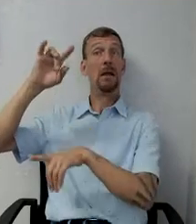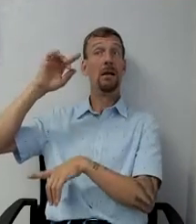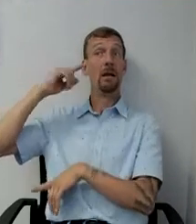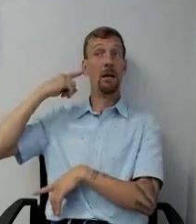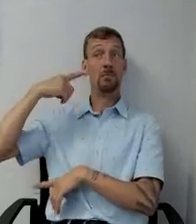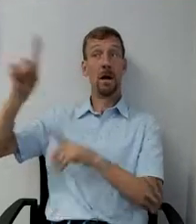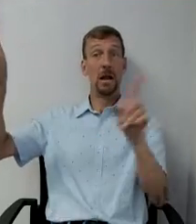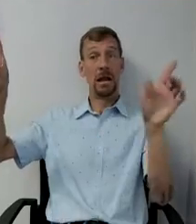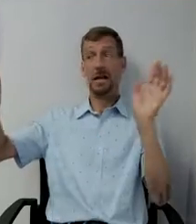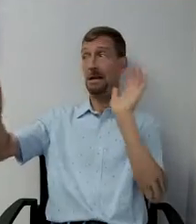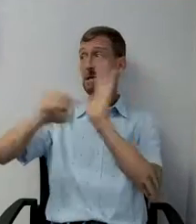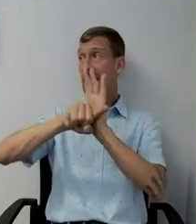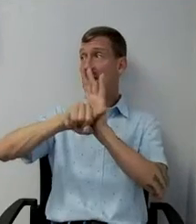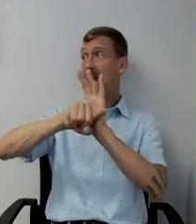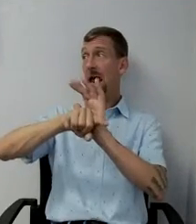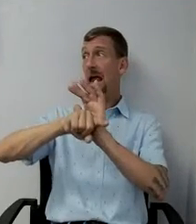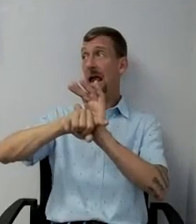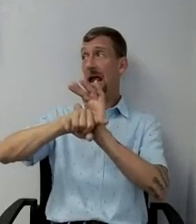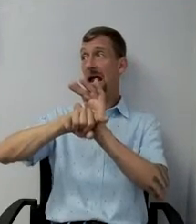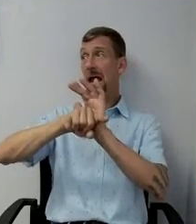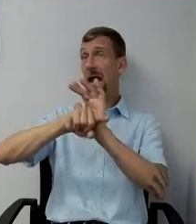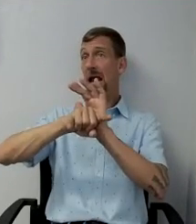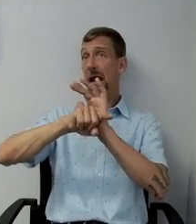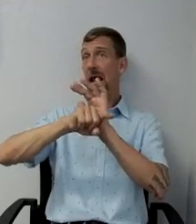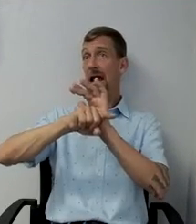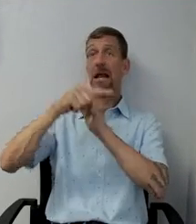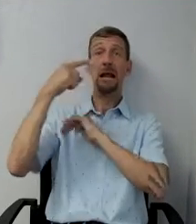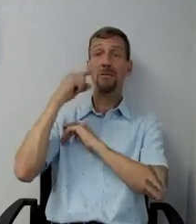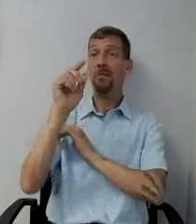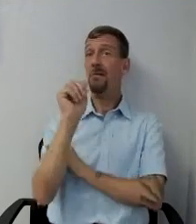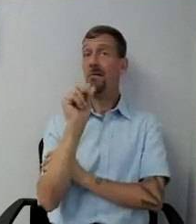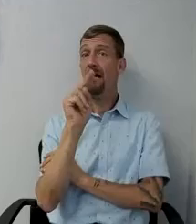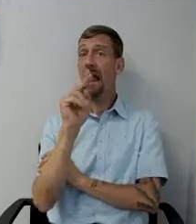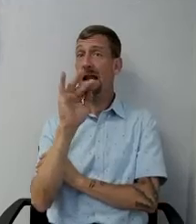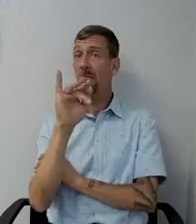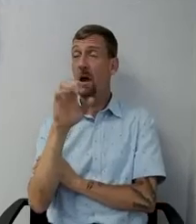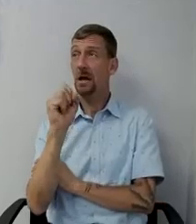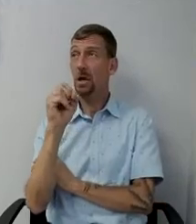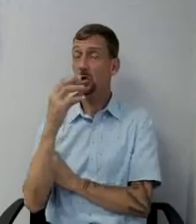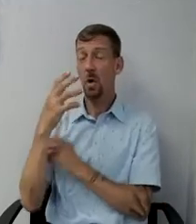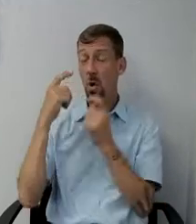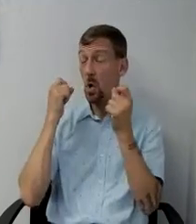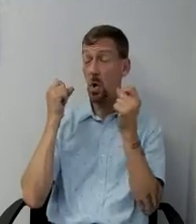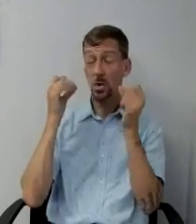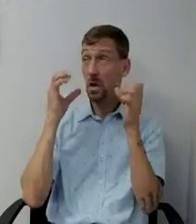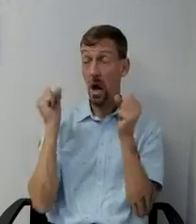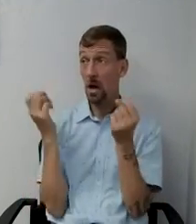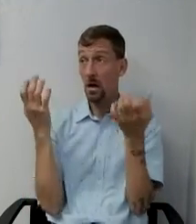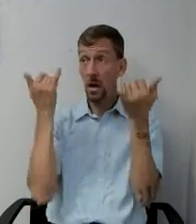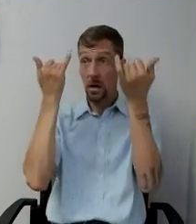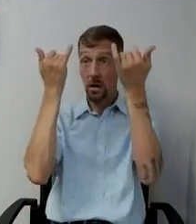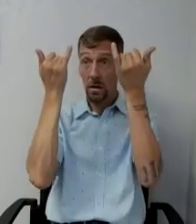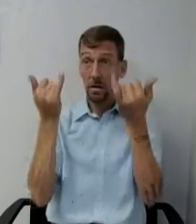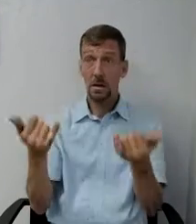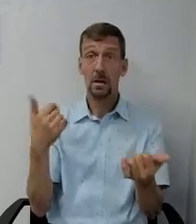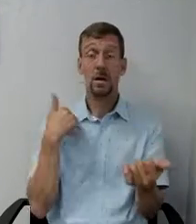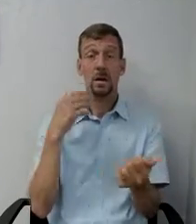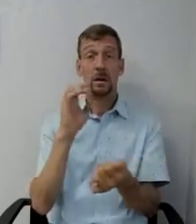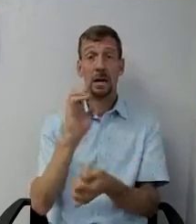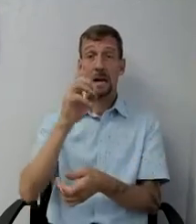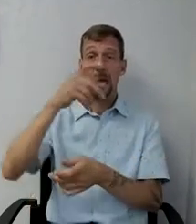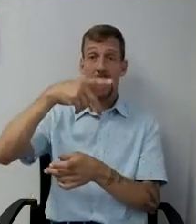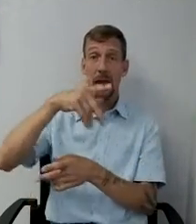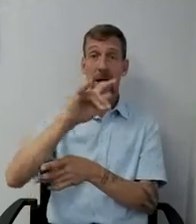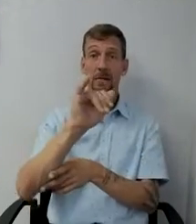negative for the antibody. Yeah. So now we have our epidemiologists and folks